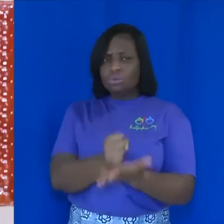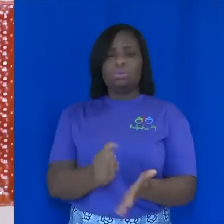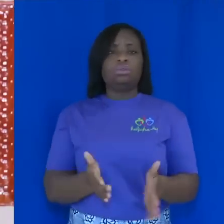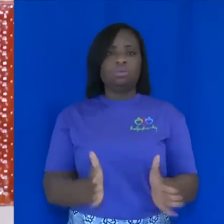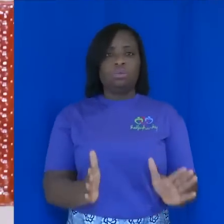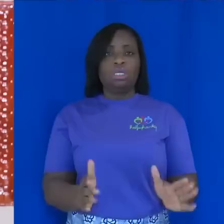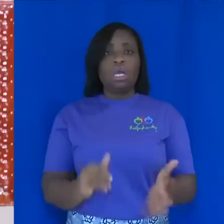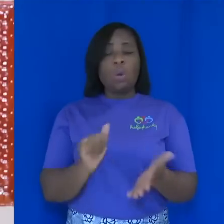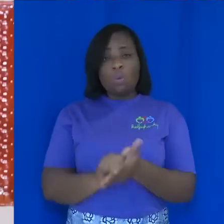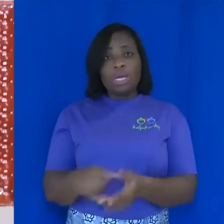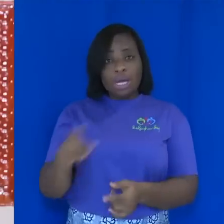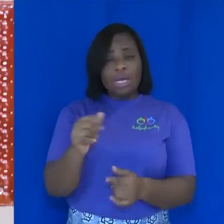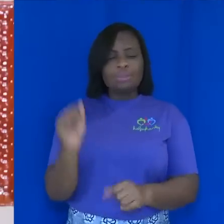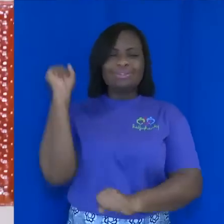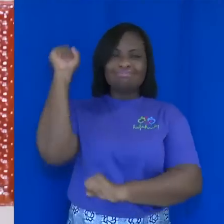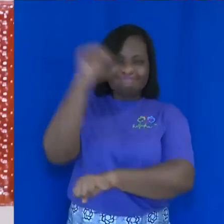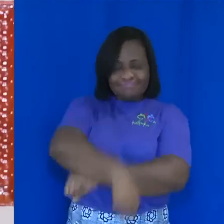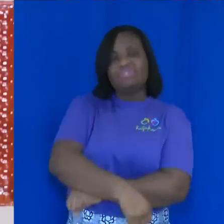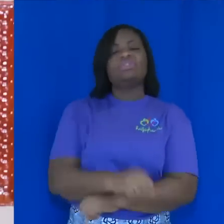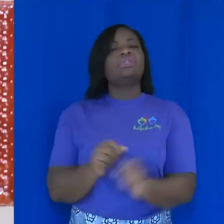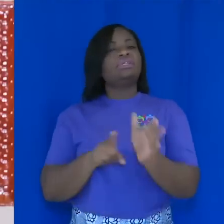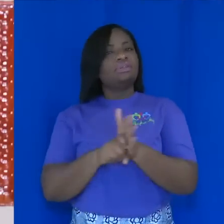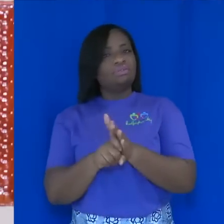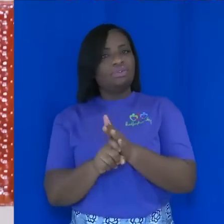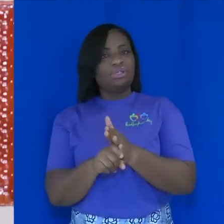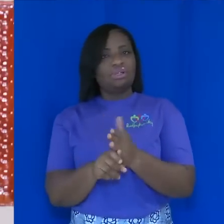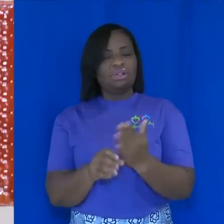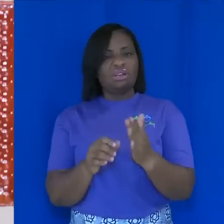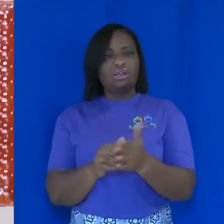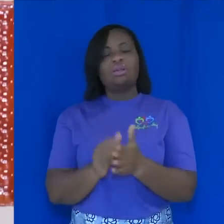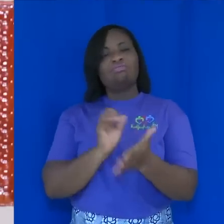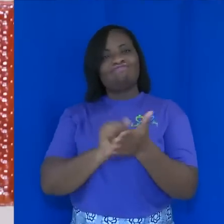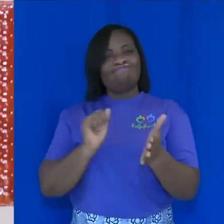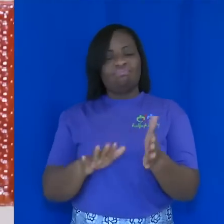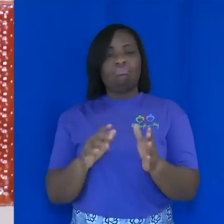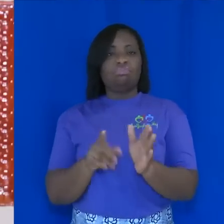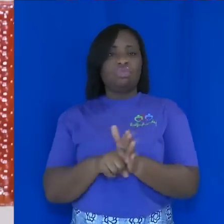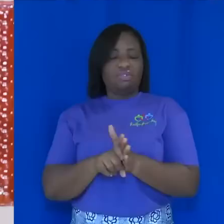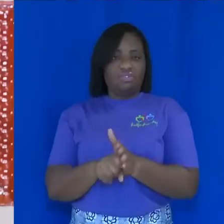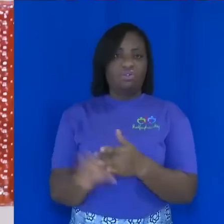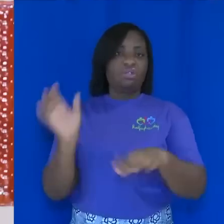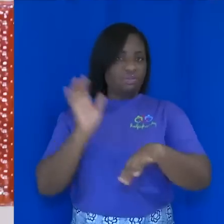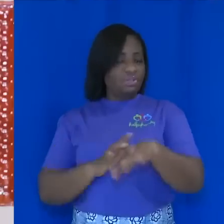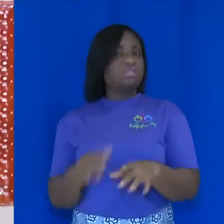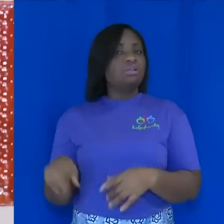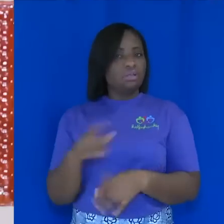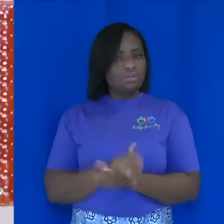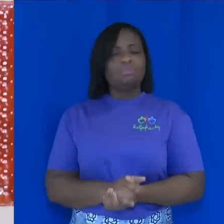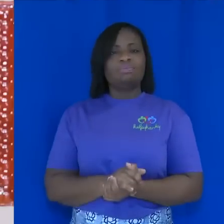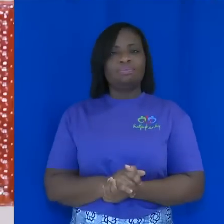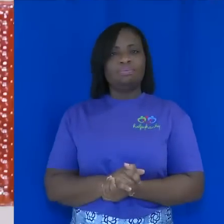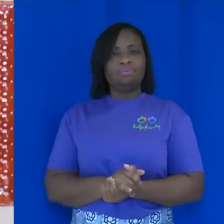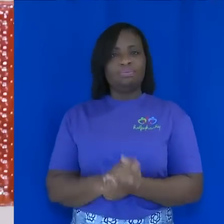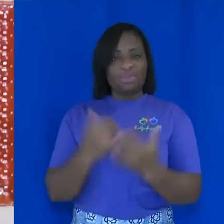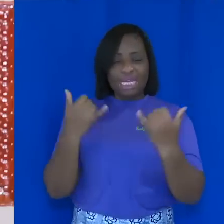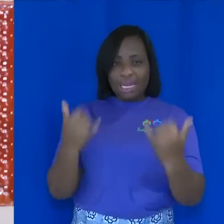by which we can defeat the virus and avoid a second wave of infections. The outlook on our battle